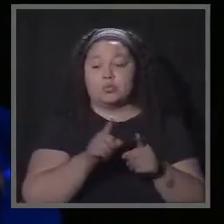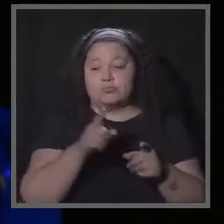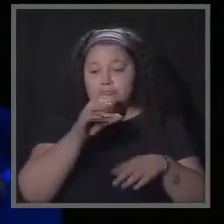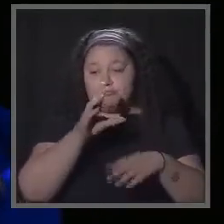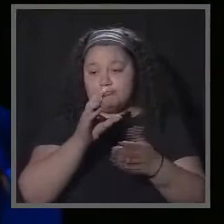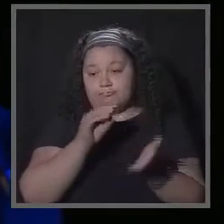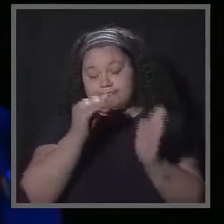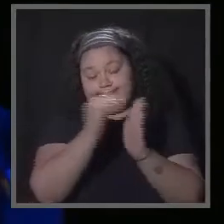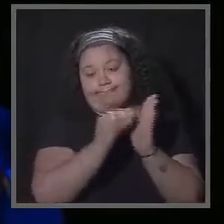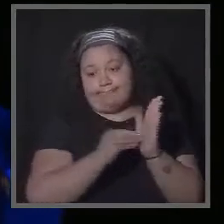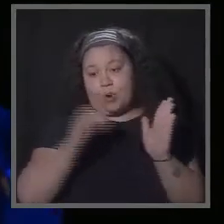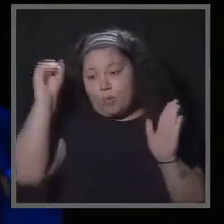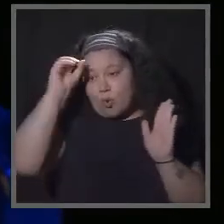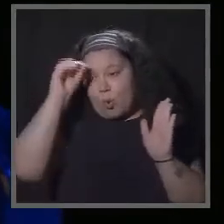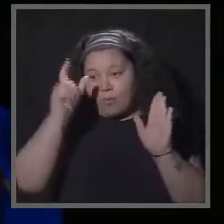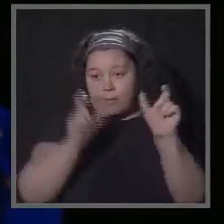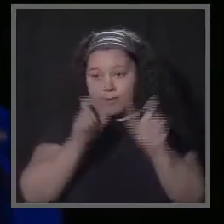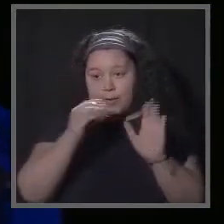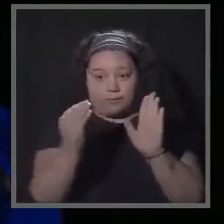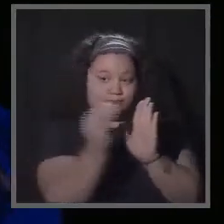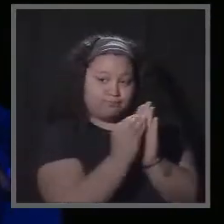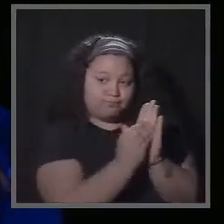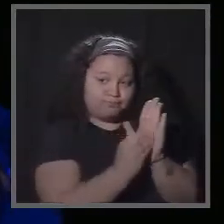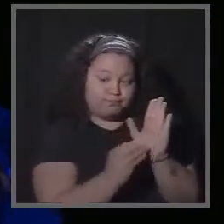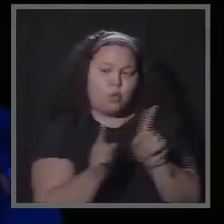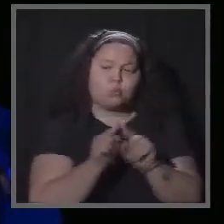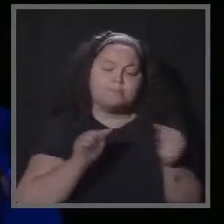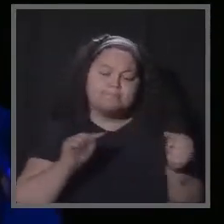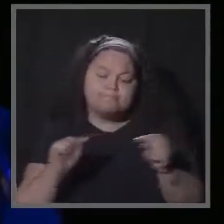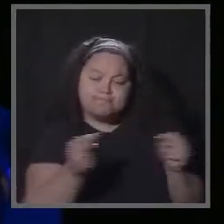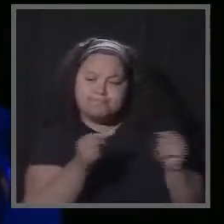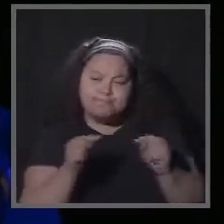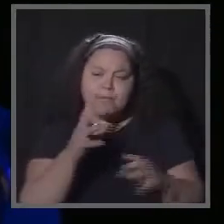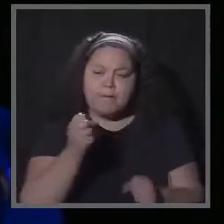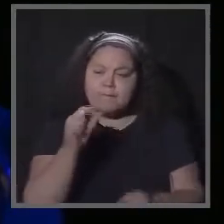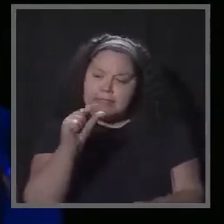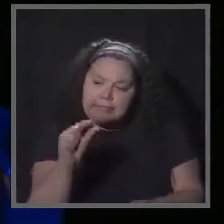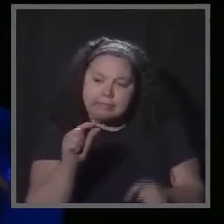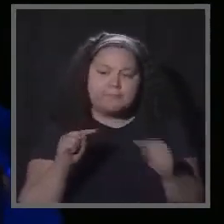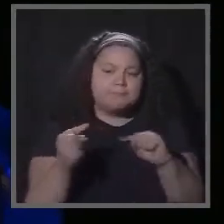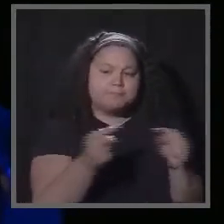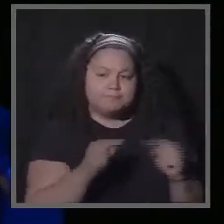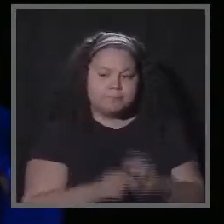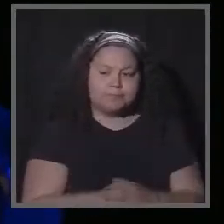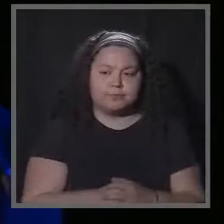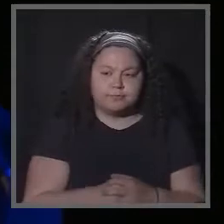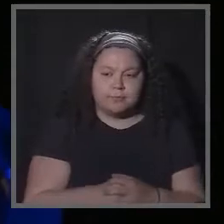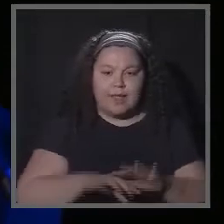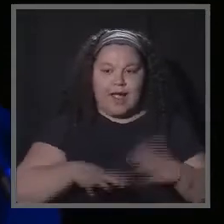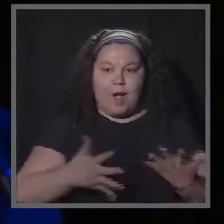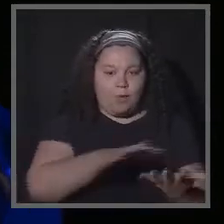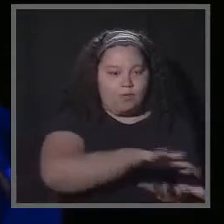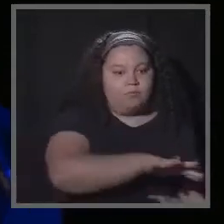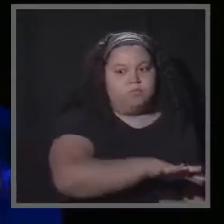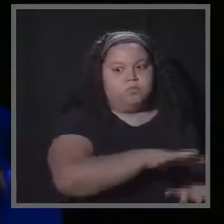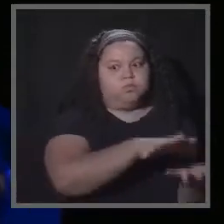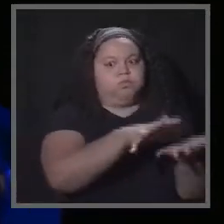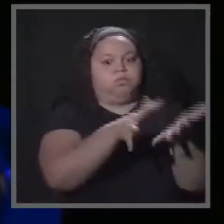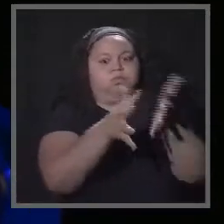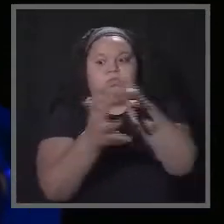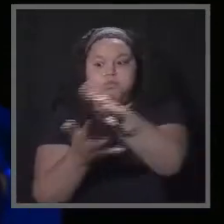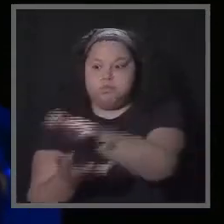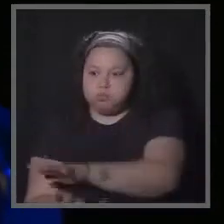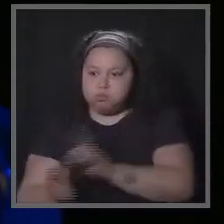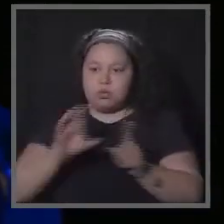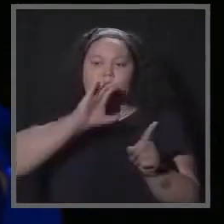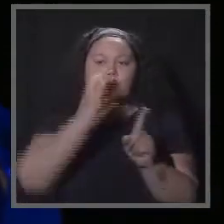have a couple of panels to explore this very much in depth and the different transformation aspect that culture can have